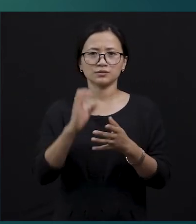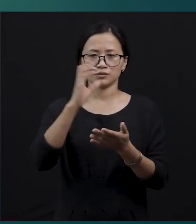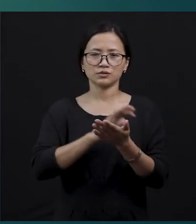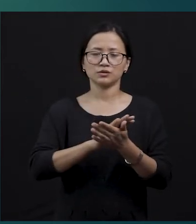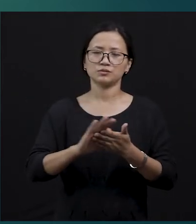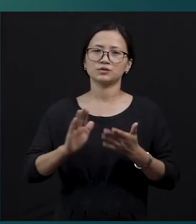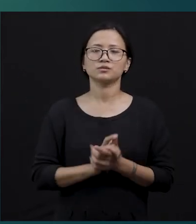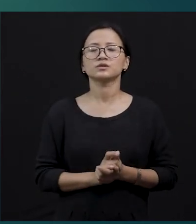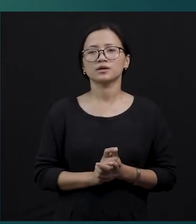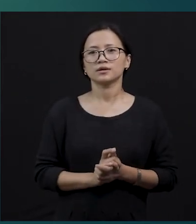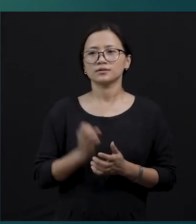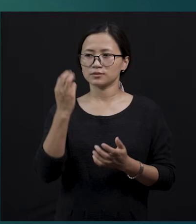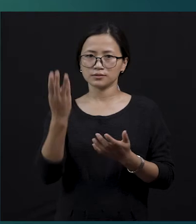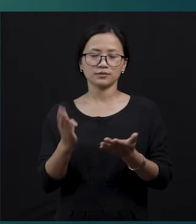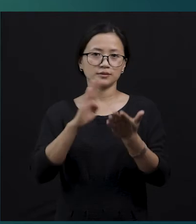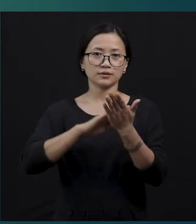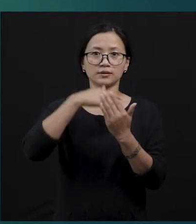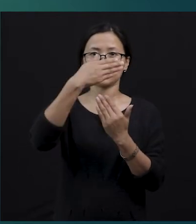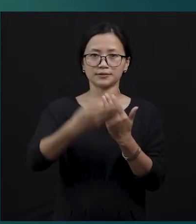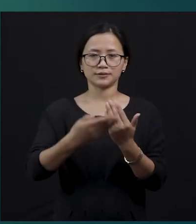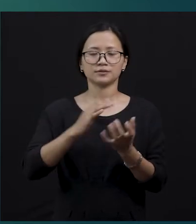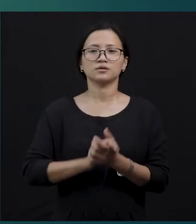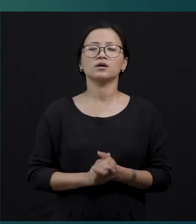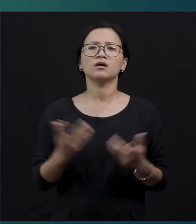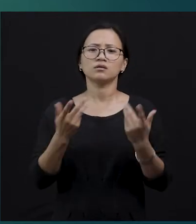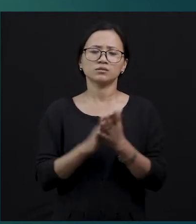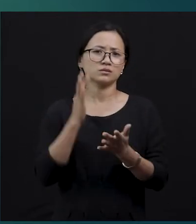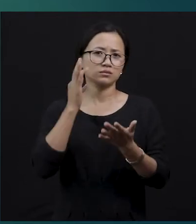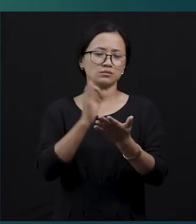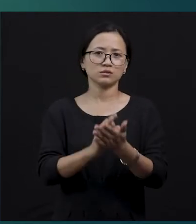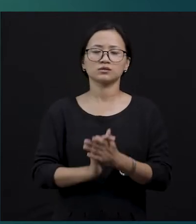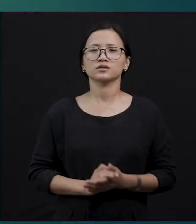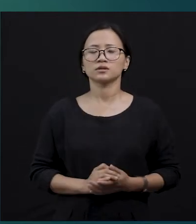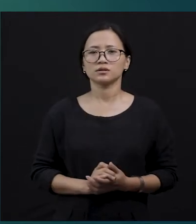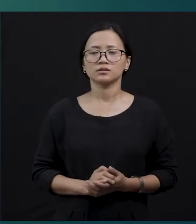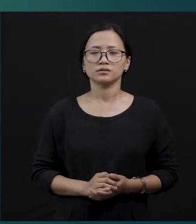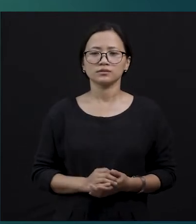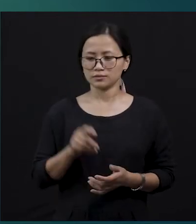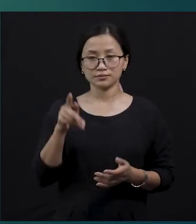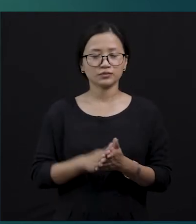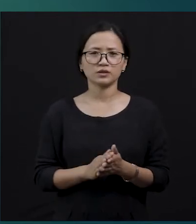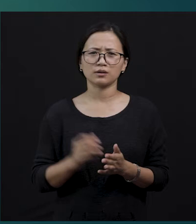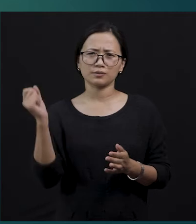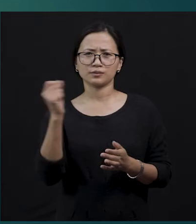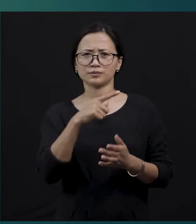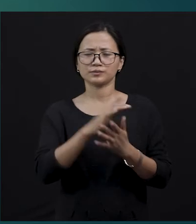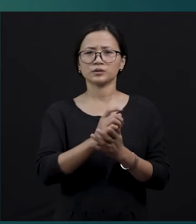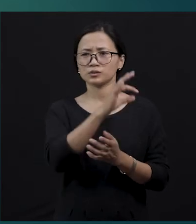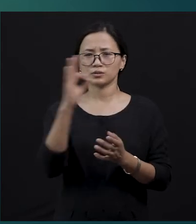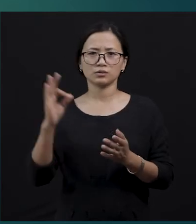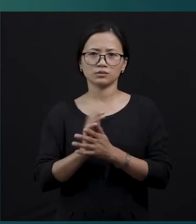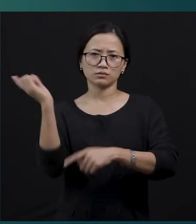is calendar. And then we all know that how much important it is. Months, weeks,